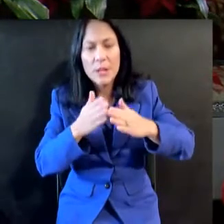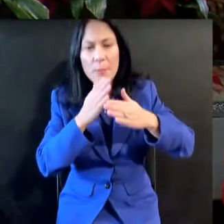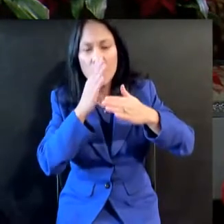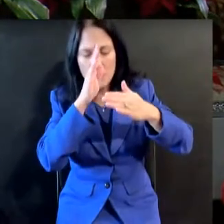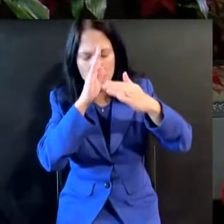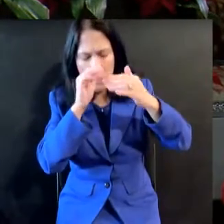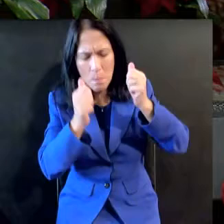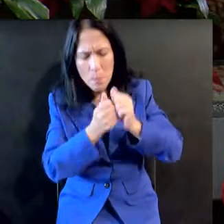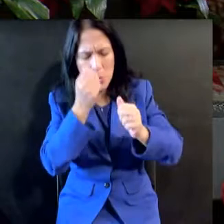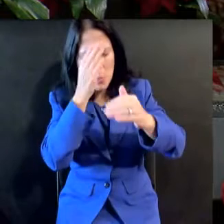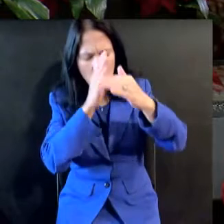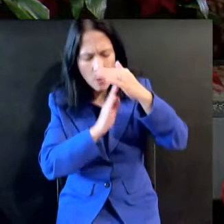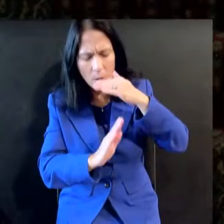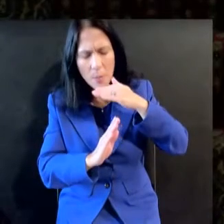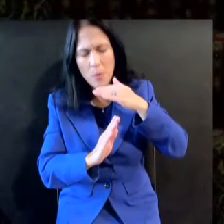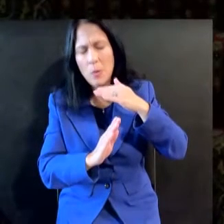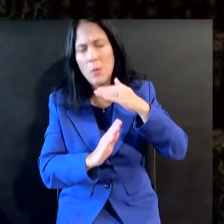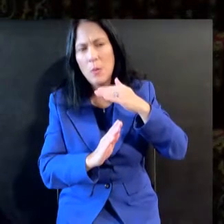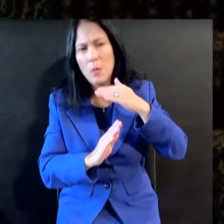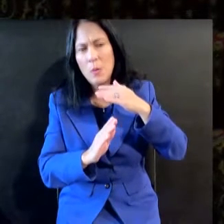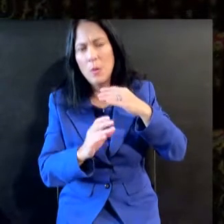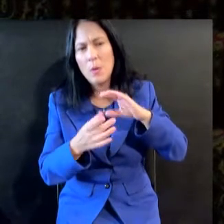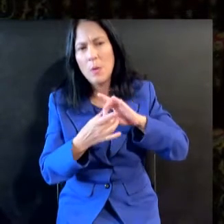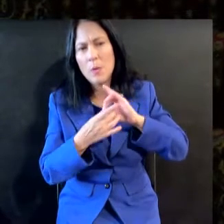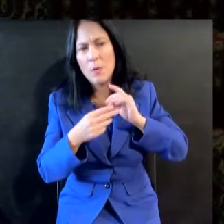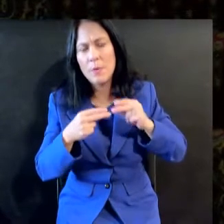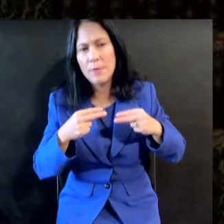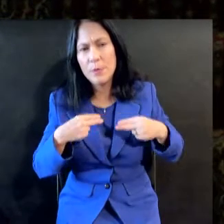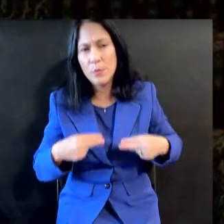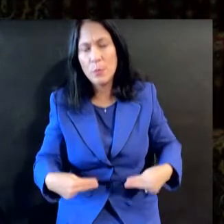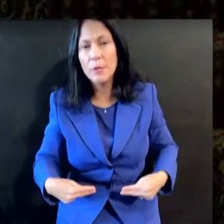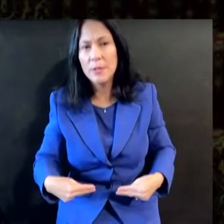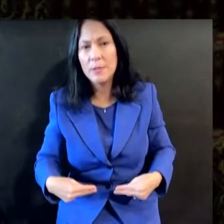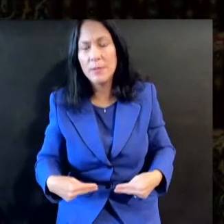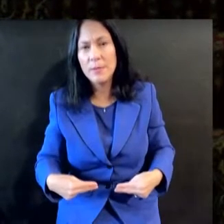rank of human existence.